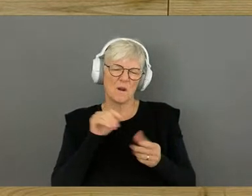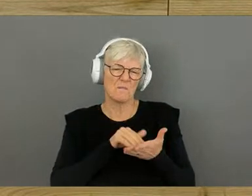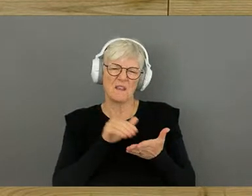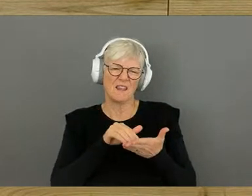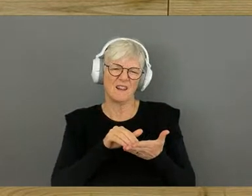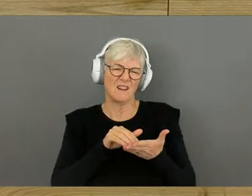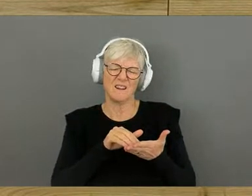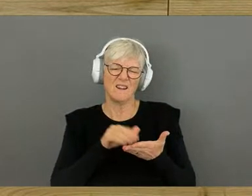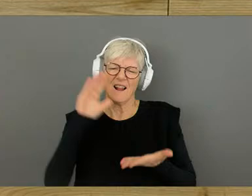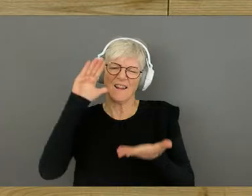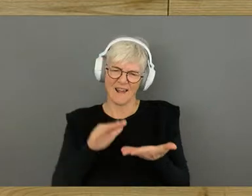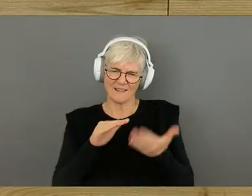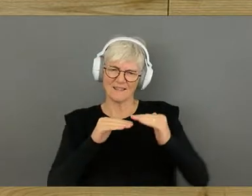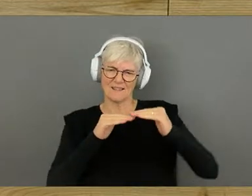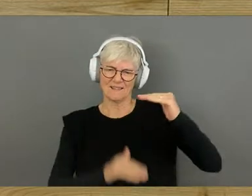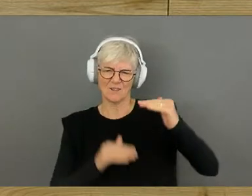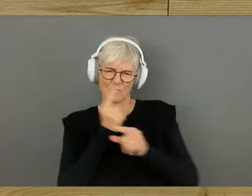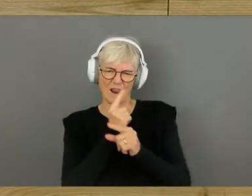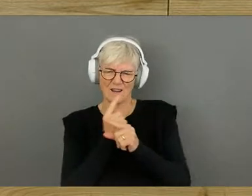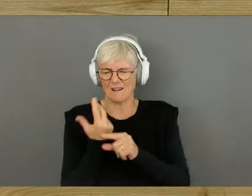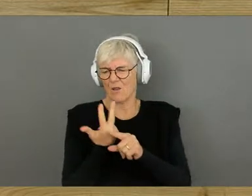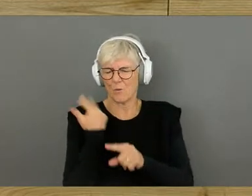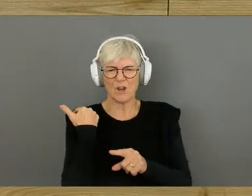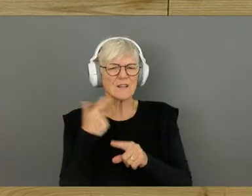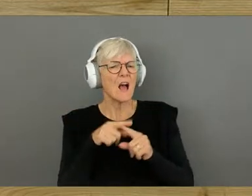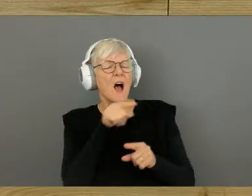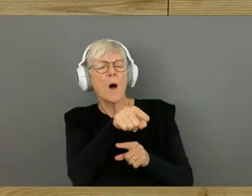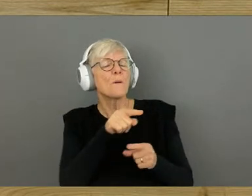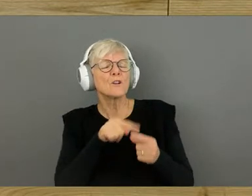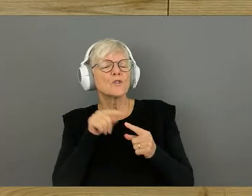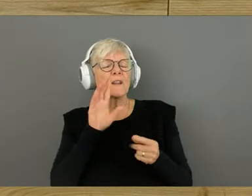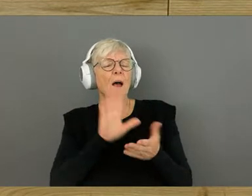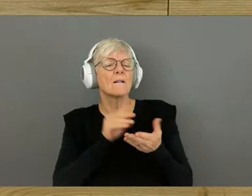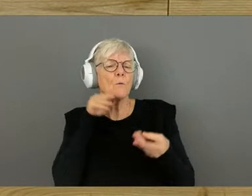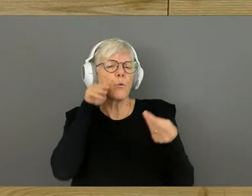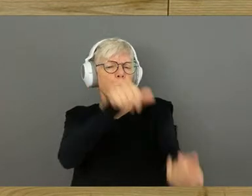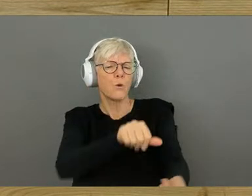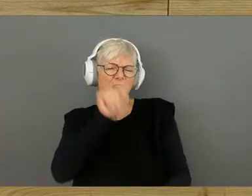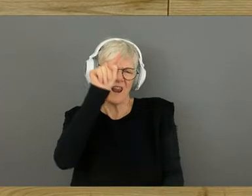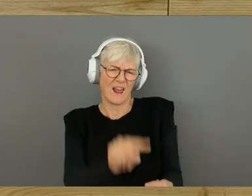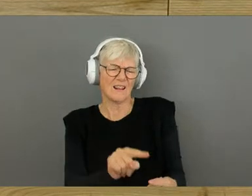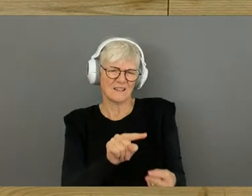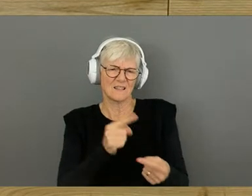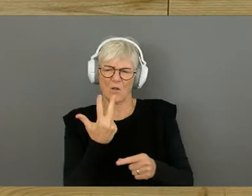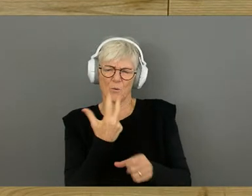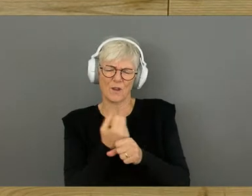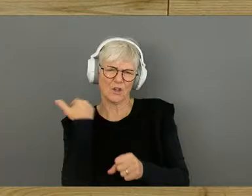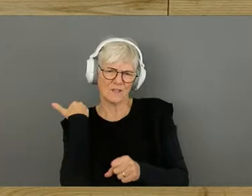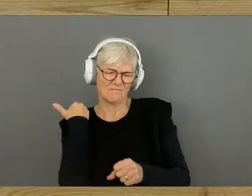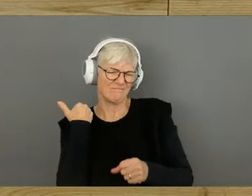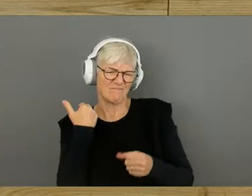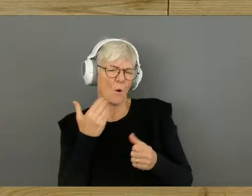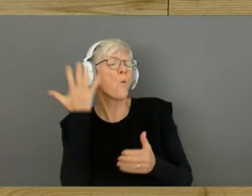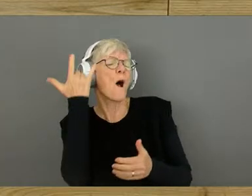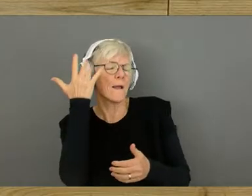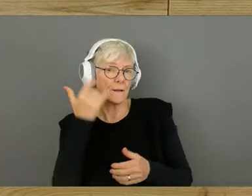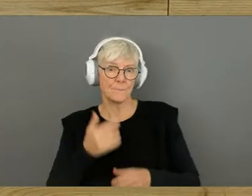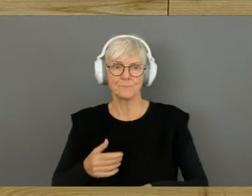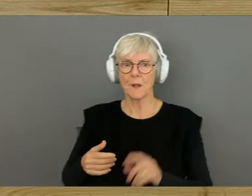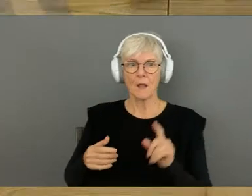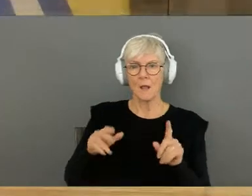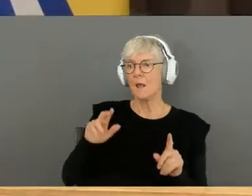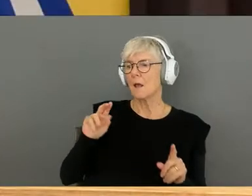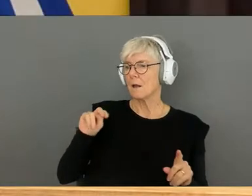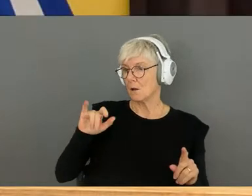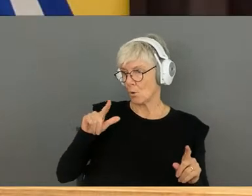the past 3 years, how much the budget has been reduced and why? I wouldn't necessarily say reduce. So again, we go